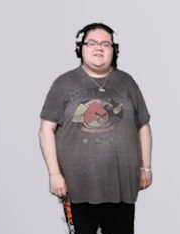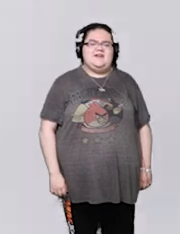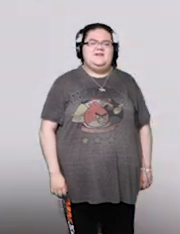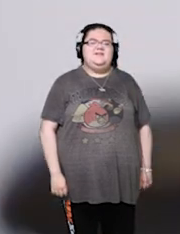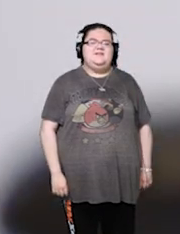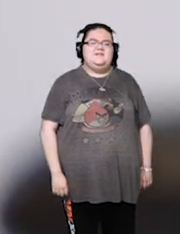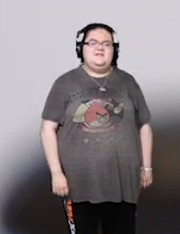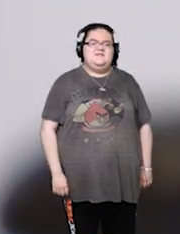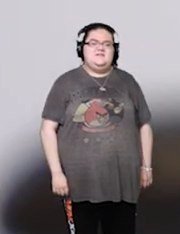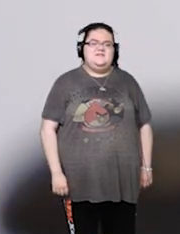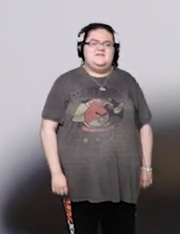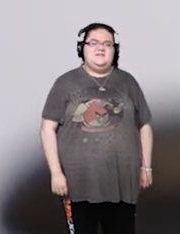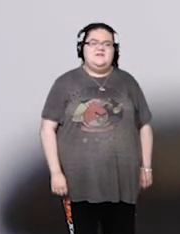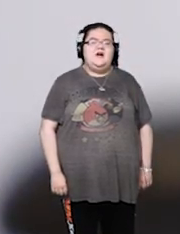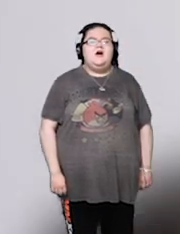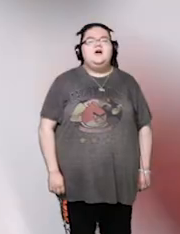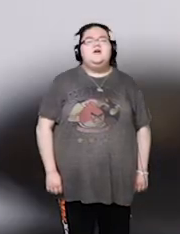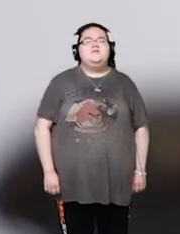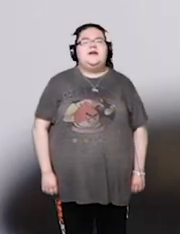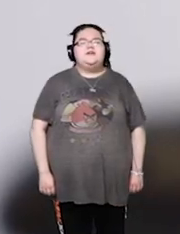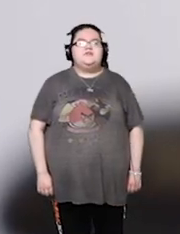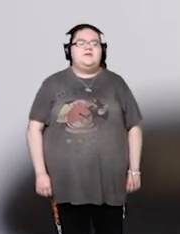What is that?